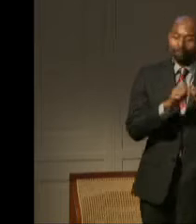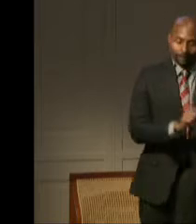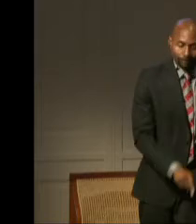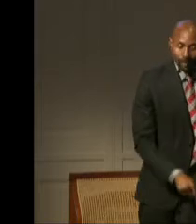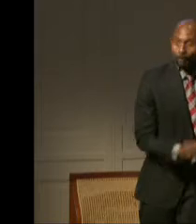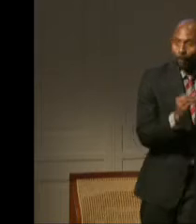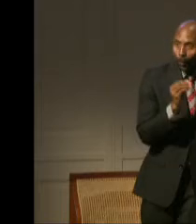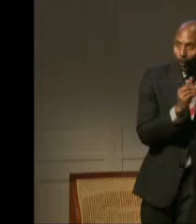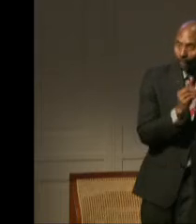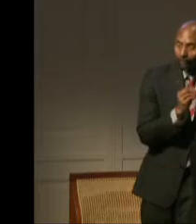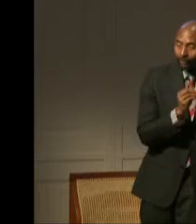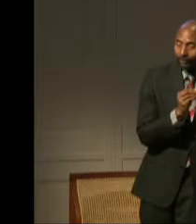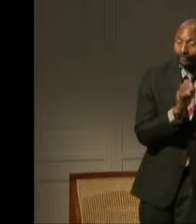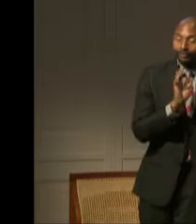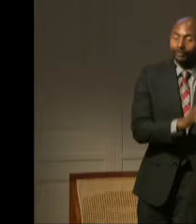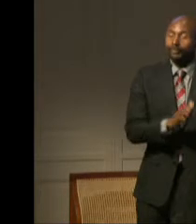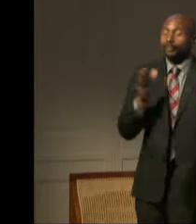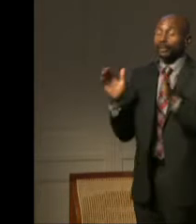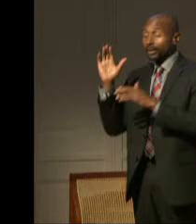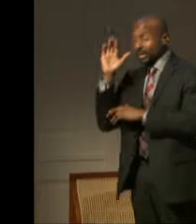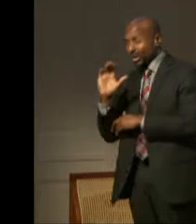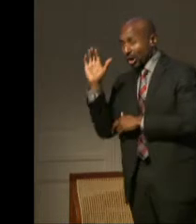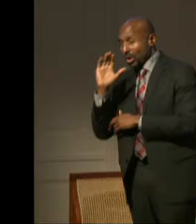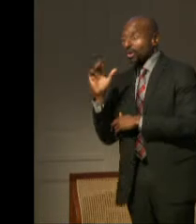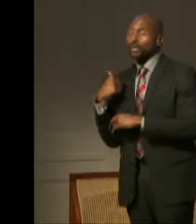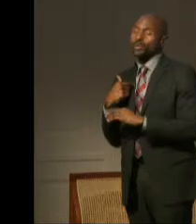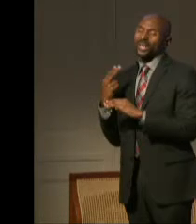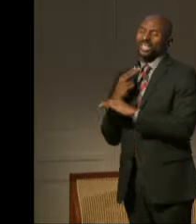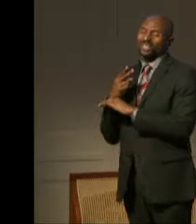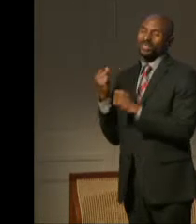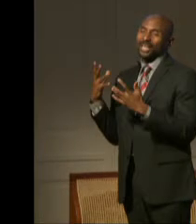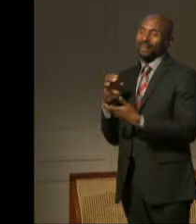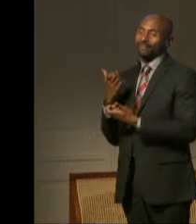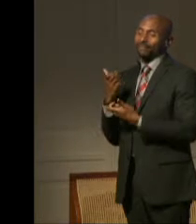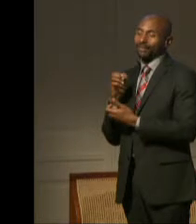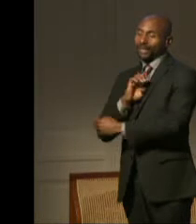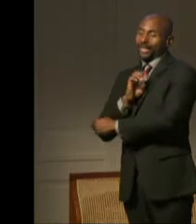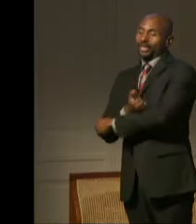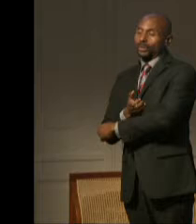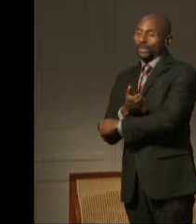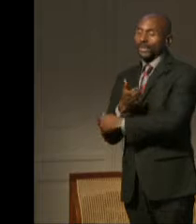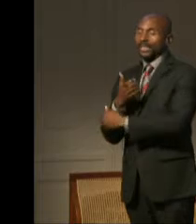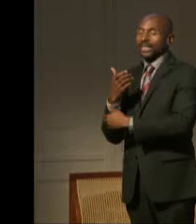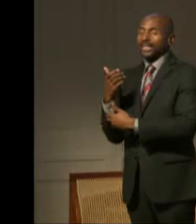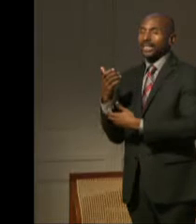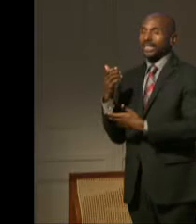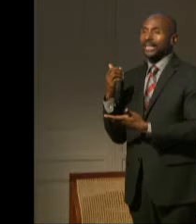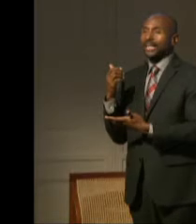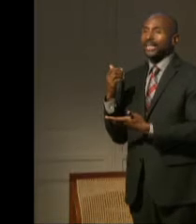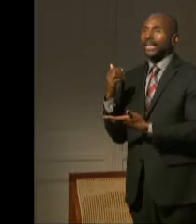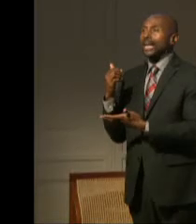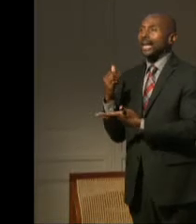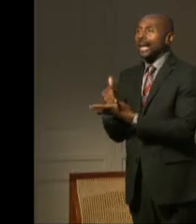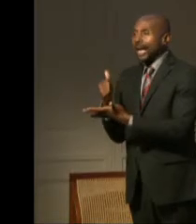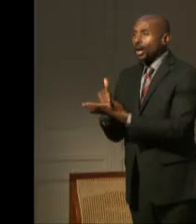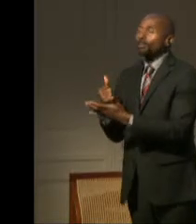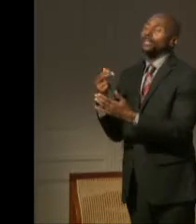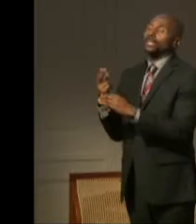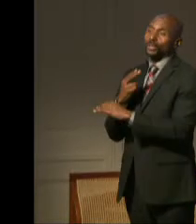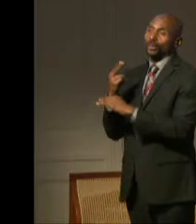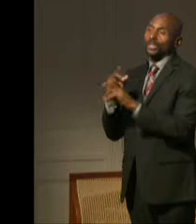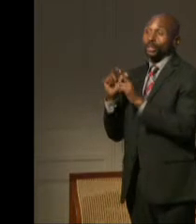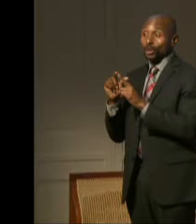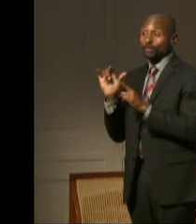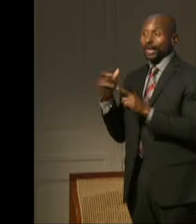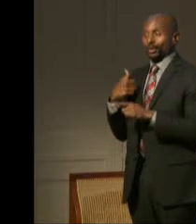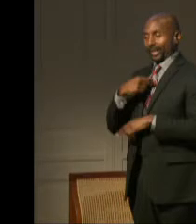lot of energy in not only helping it so terms we think people will search for and that